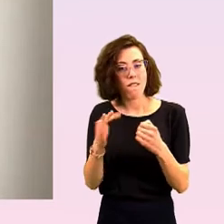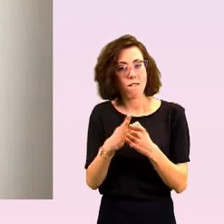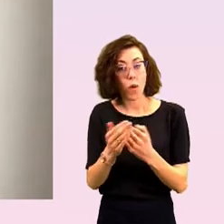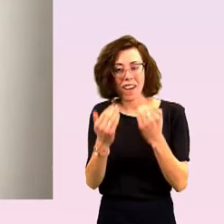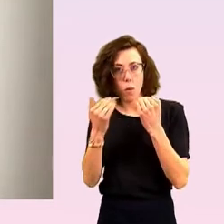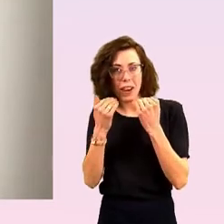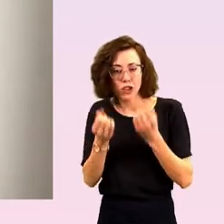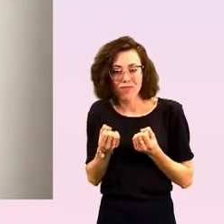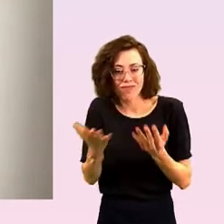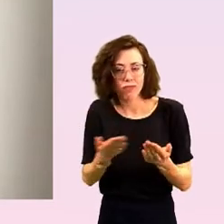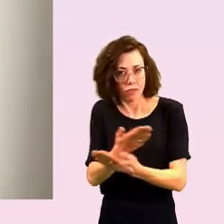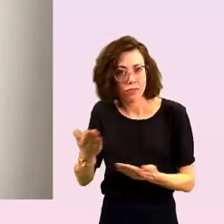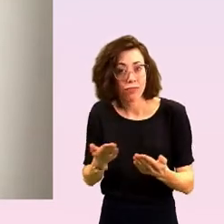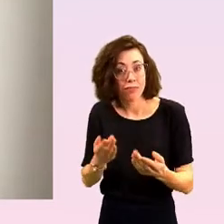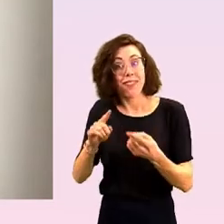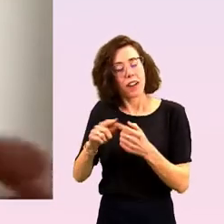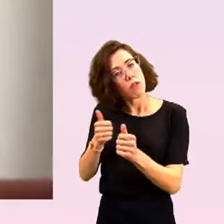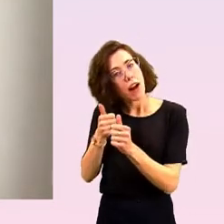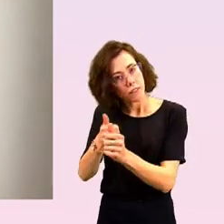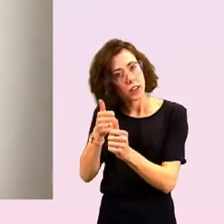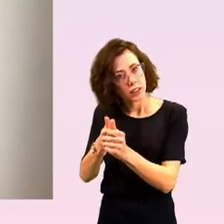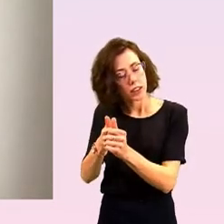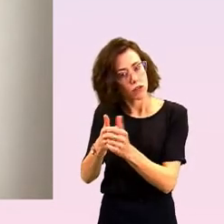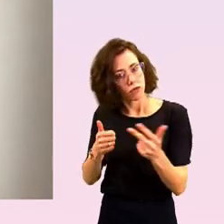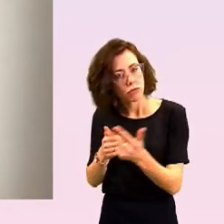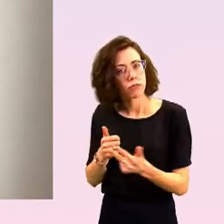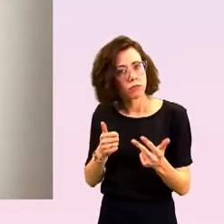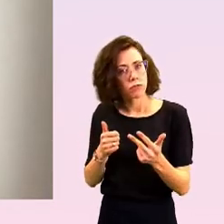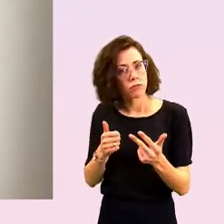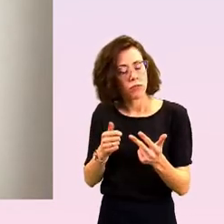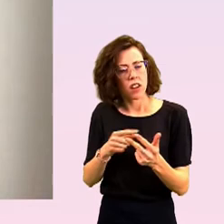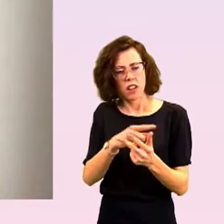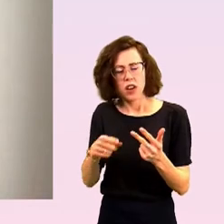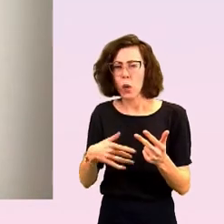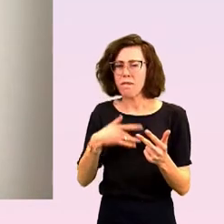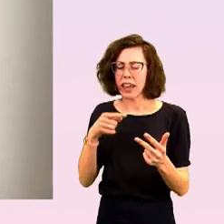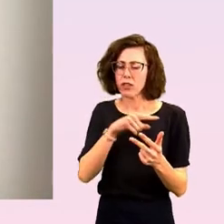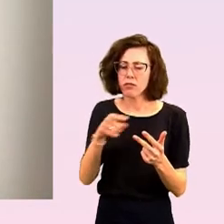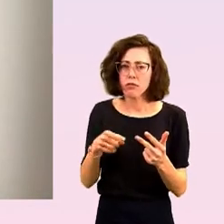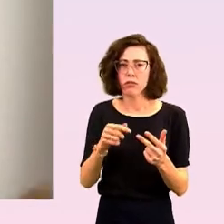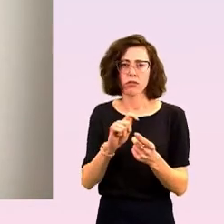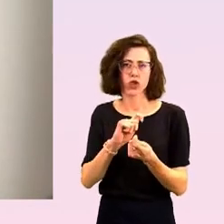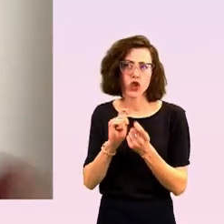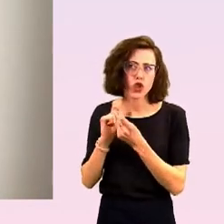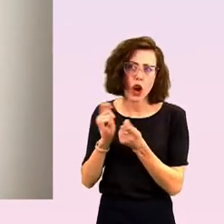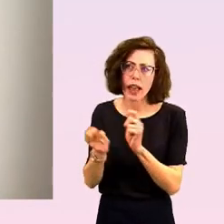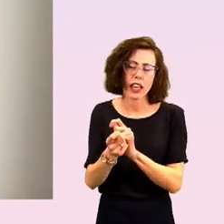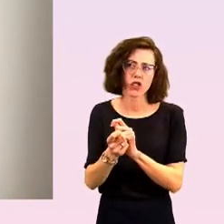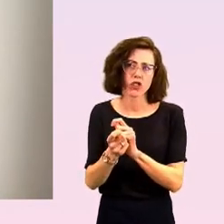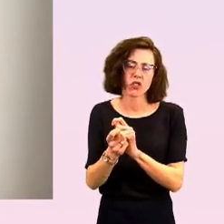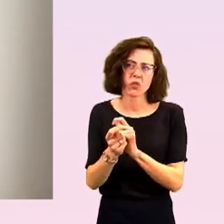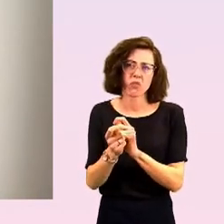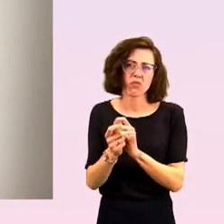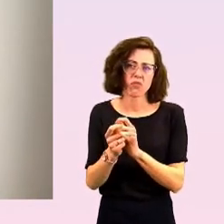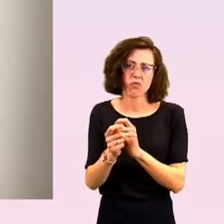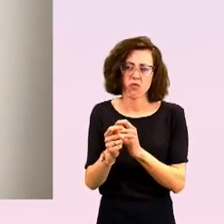an advocacy role. And I don't think those aspects have changed that much since